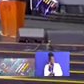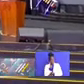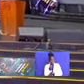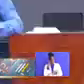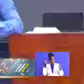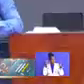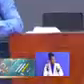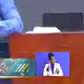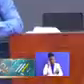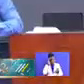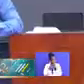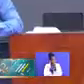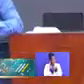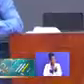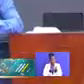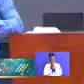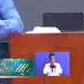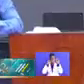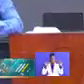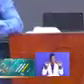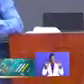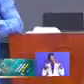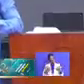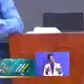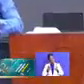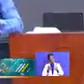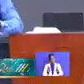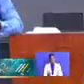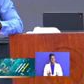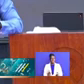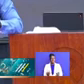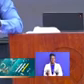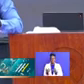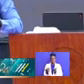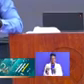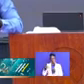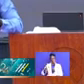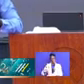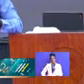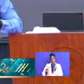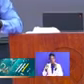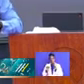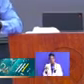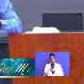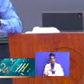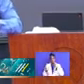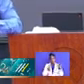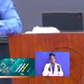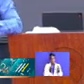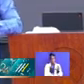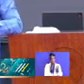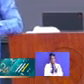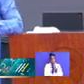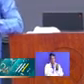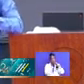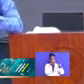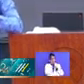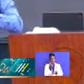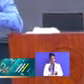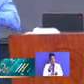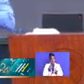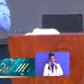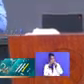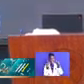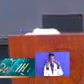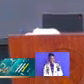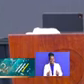you never believe that a president or a person of importance can come out of that place because there is an auor